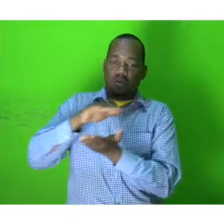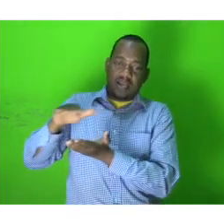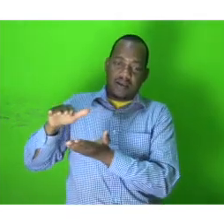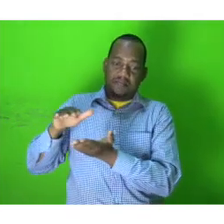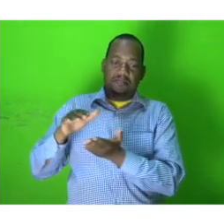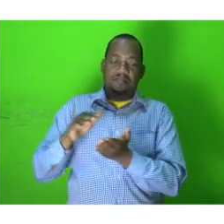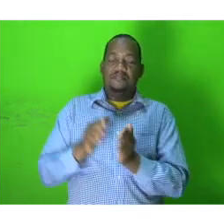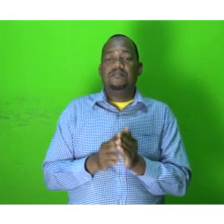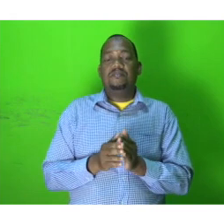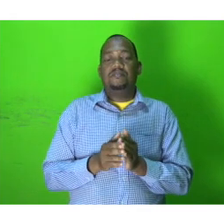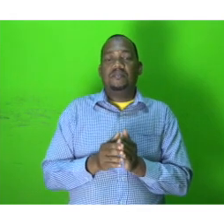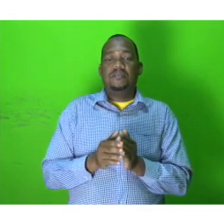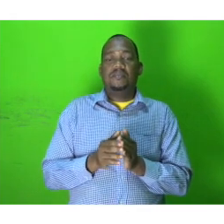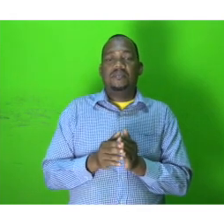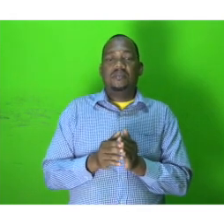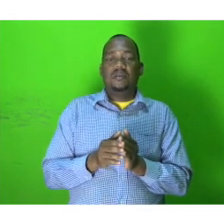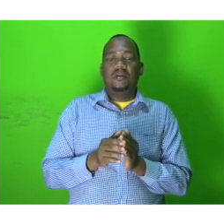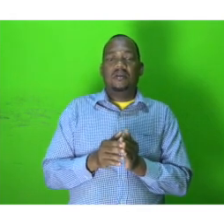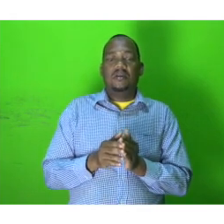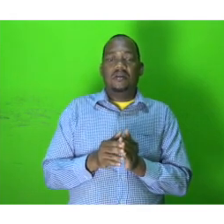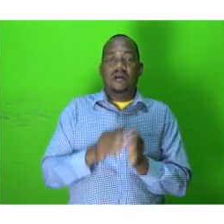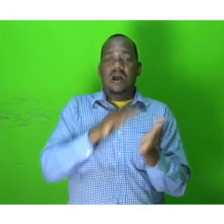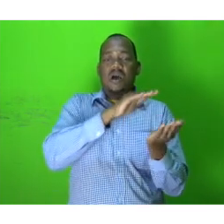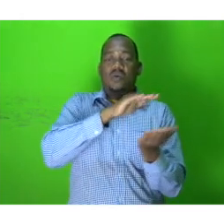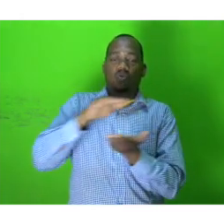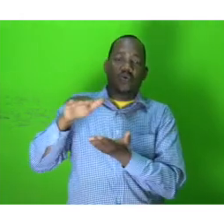put another line,